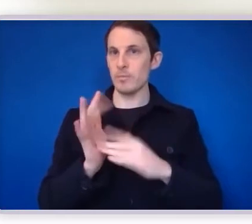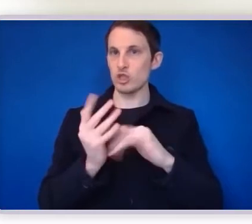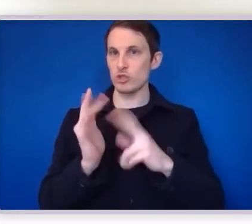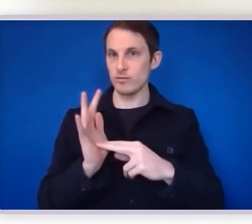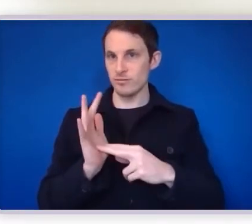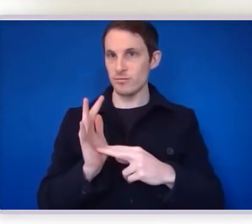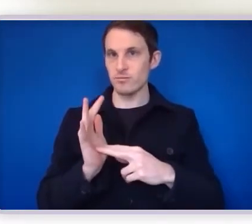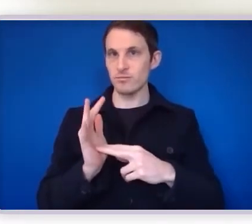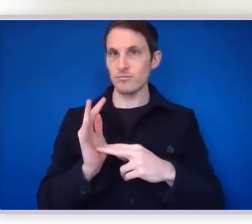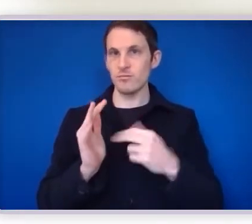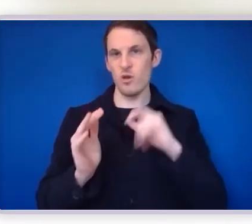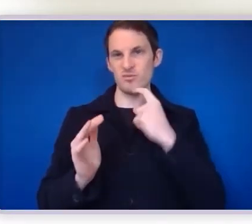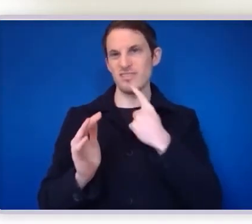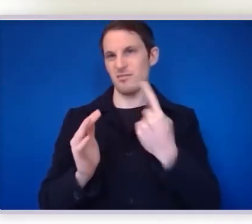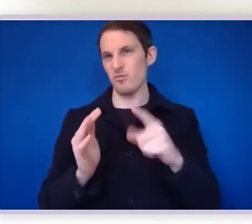refer to it as the Commission.